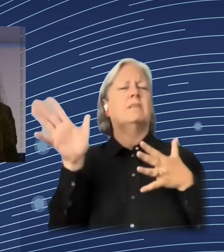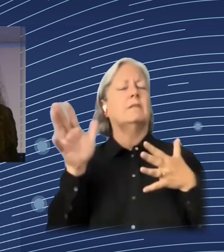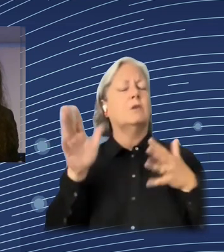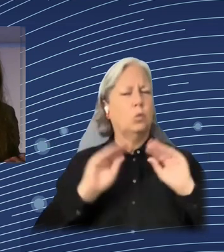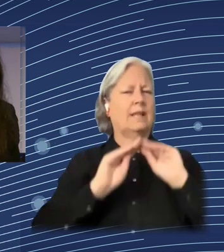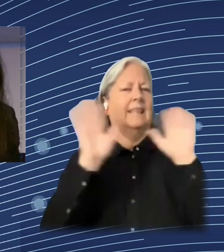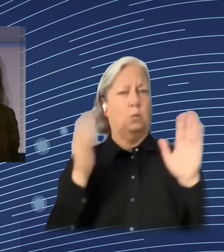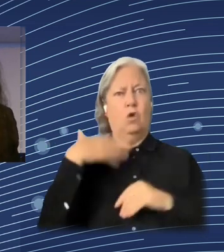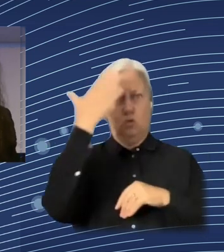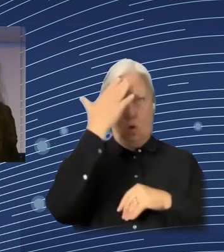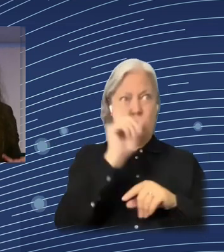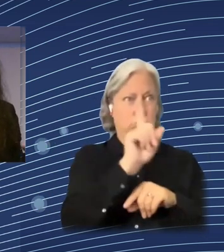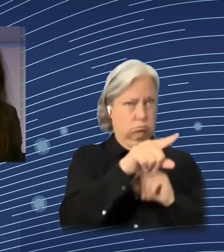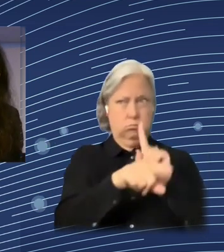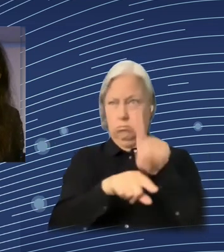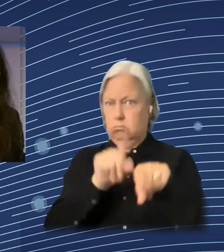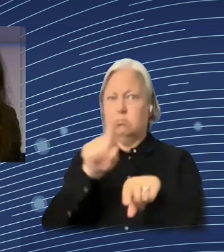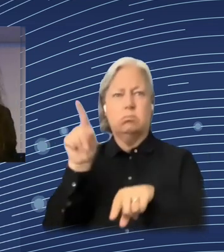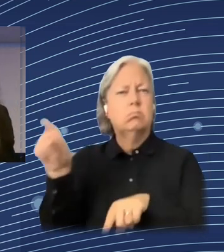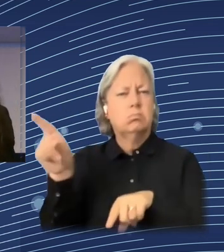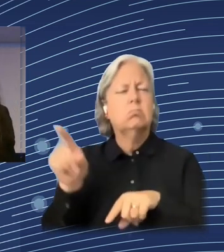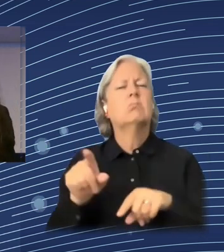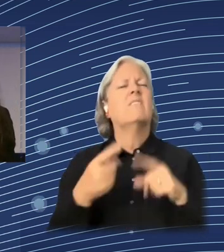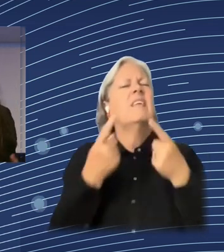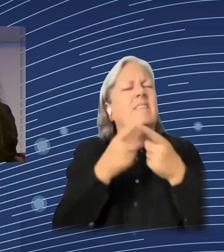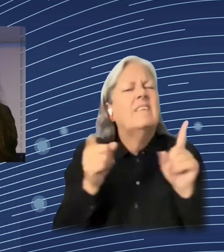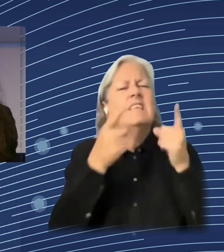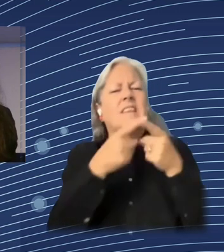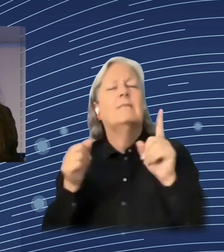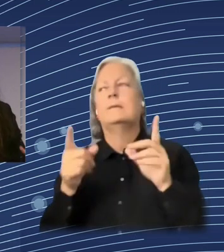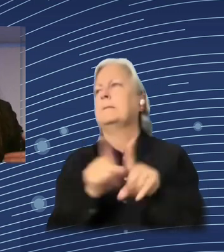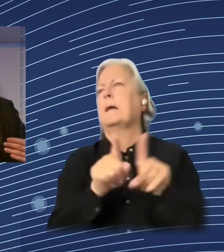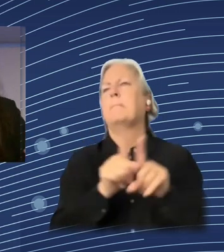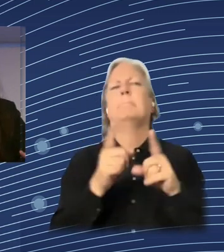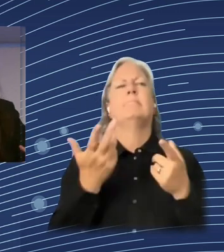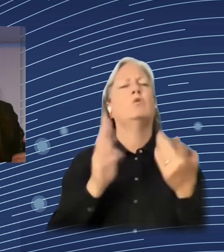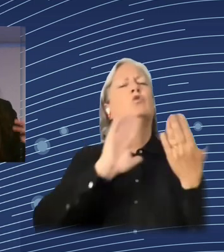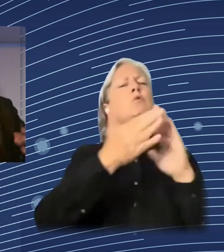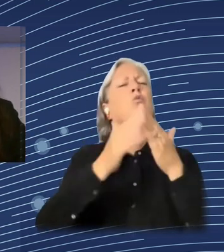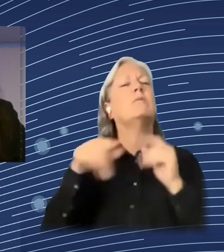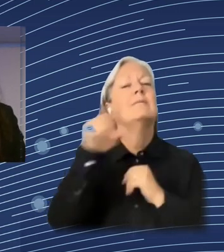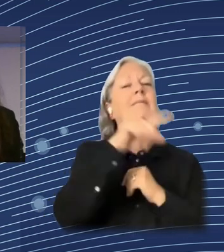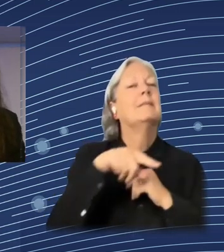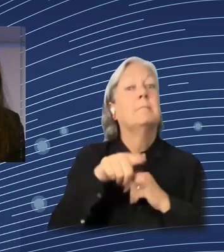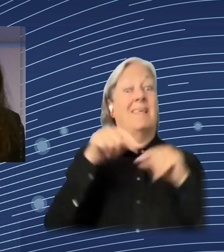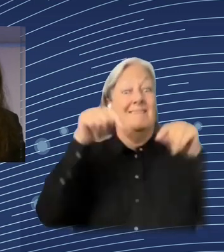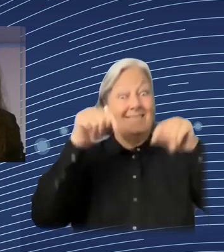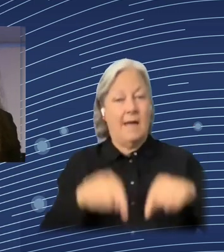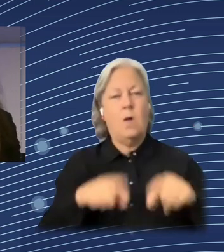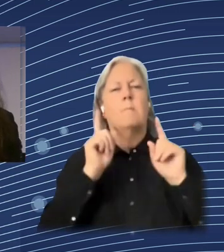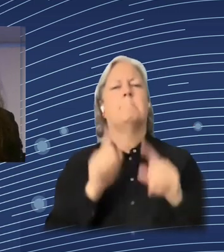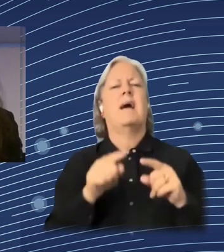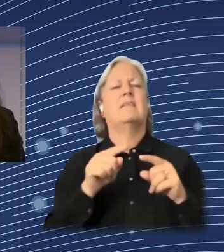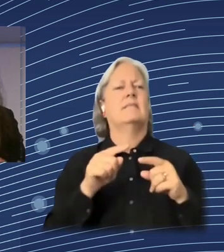having or causing like different consequences in terms of society. But now we need to go a step farther and make